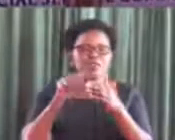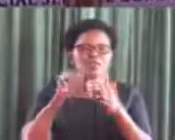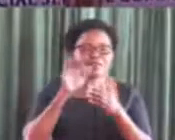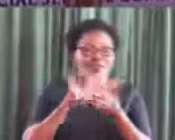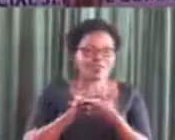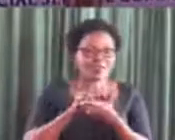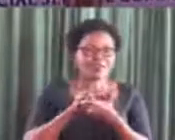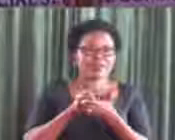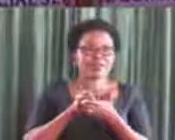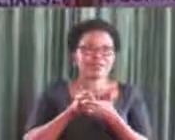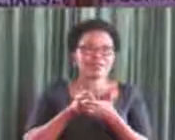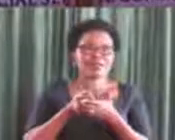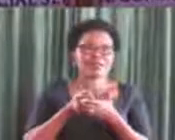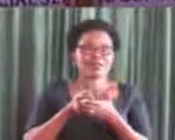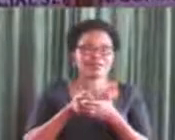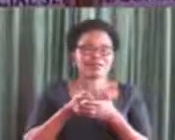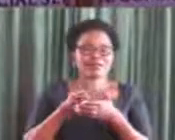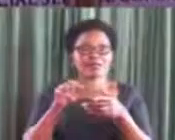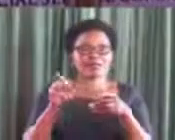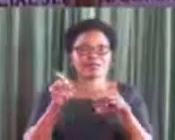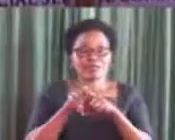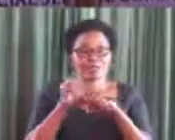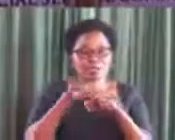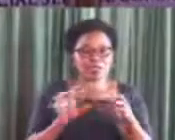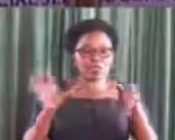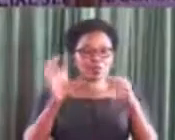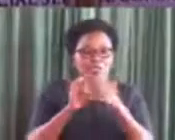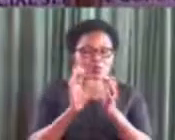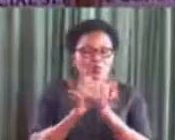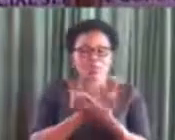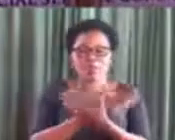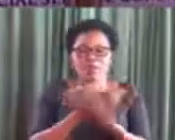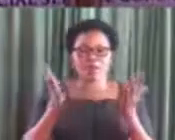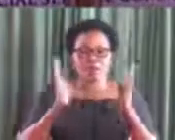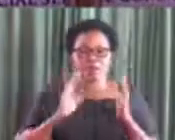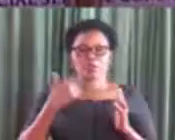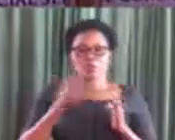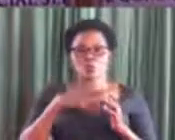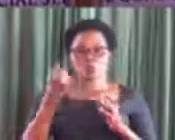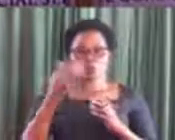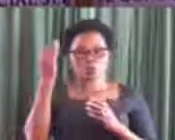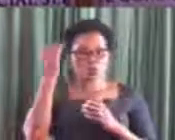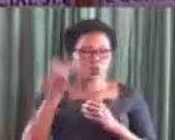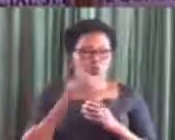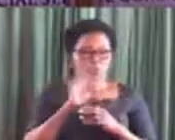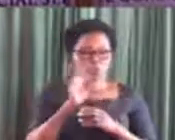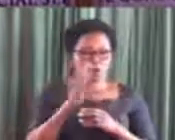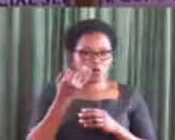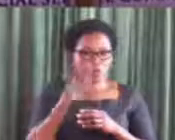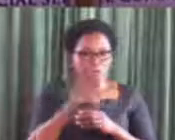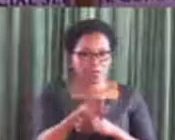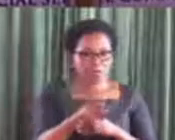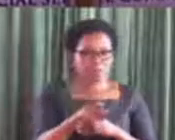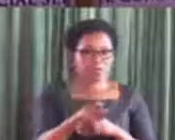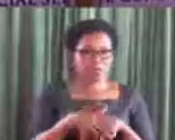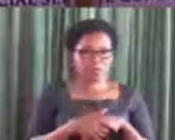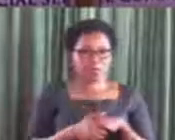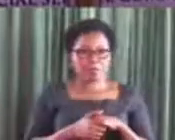they are binding on whoever goes to court to seek them. The